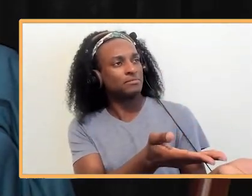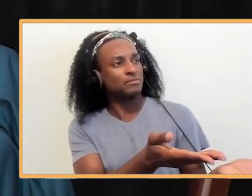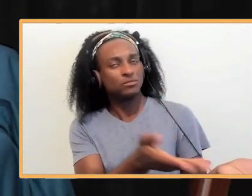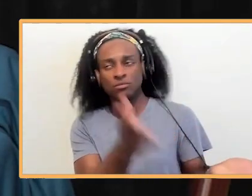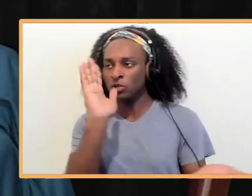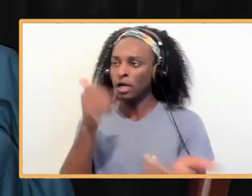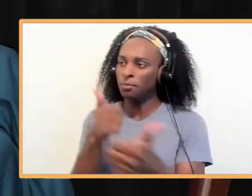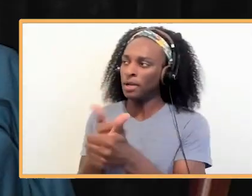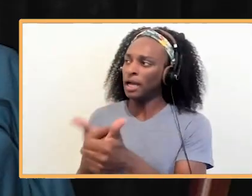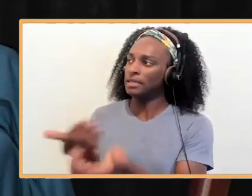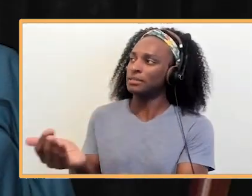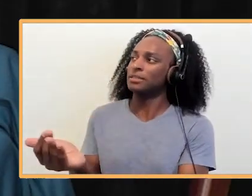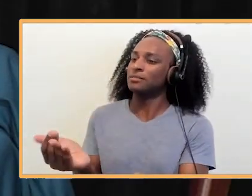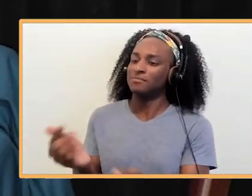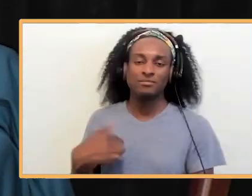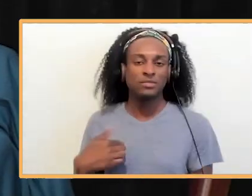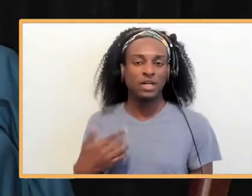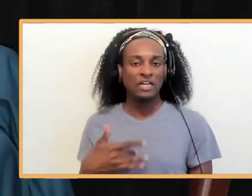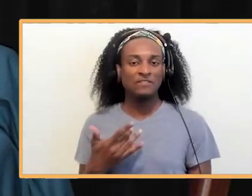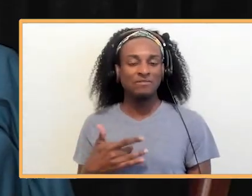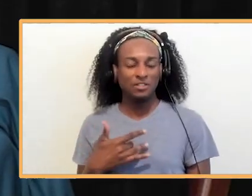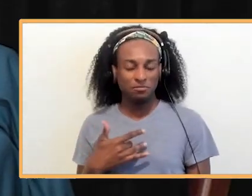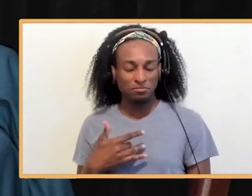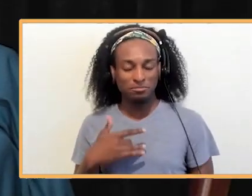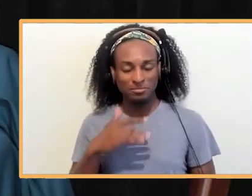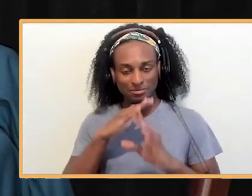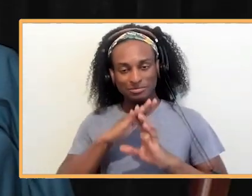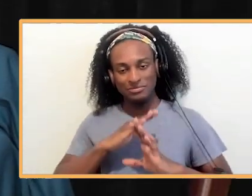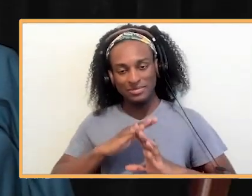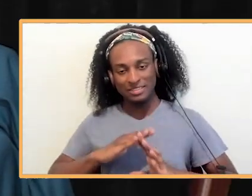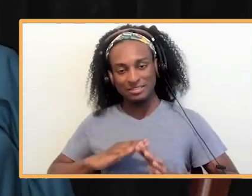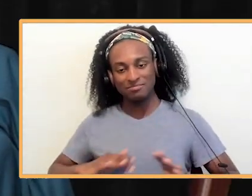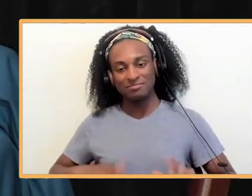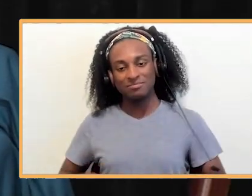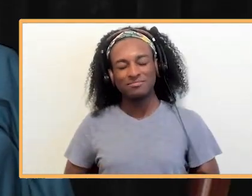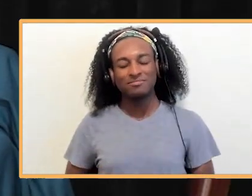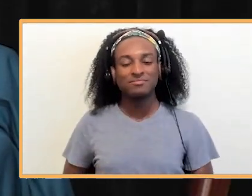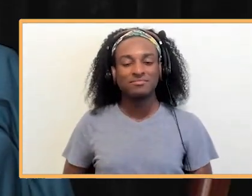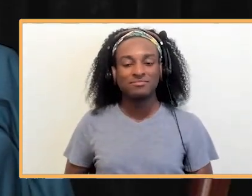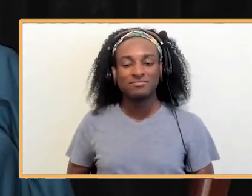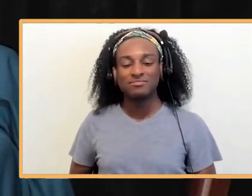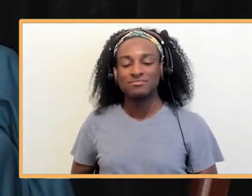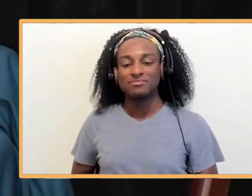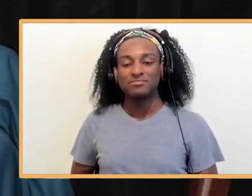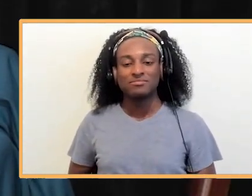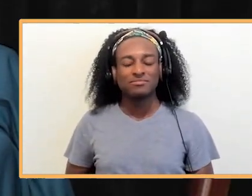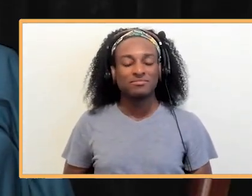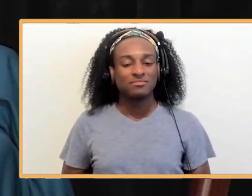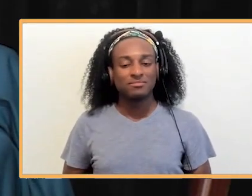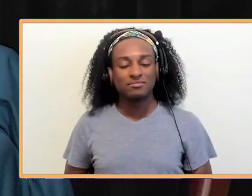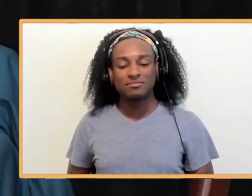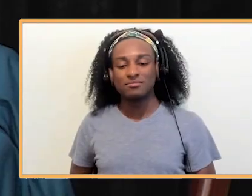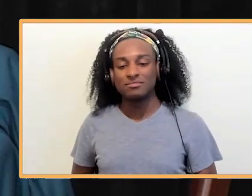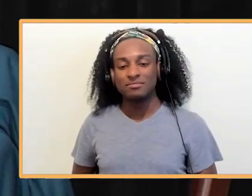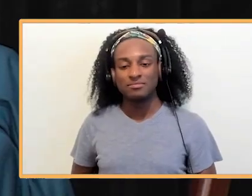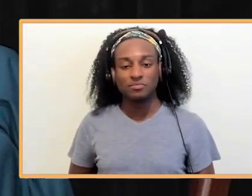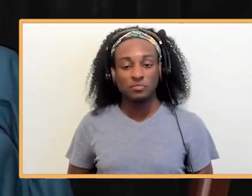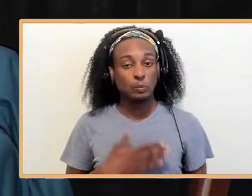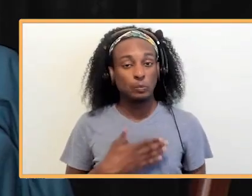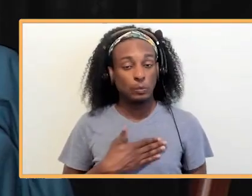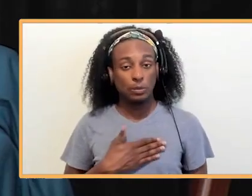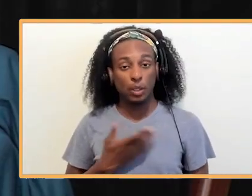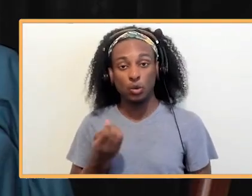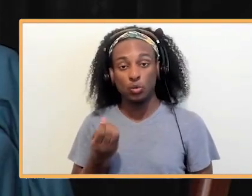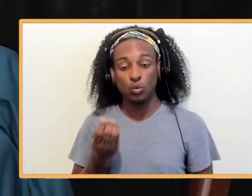And so in my own practice, what I am constantly checking in with myself when